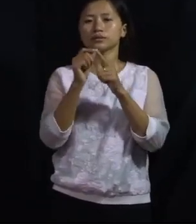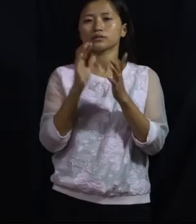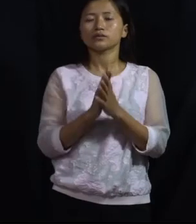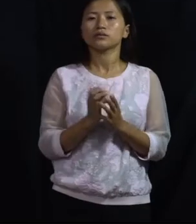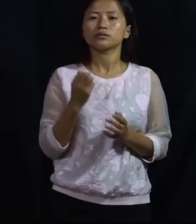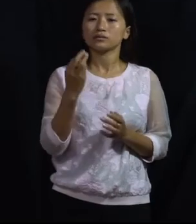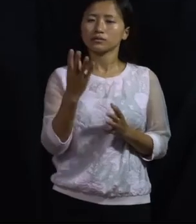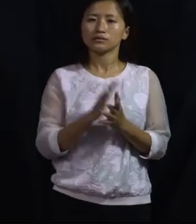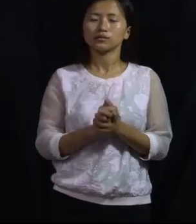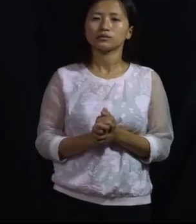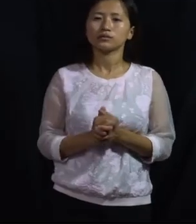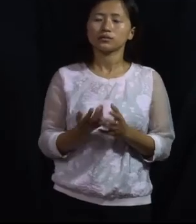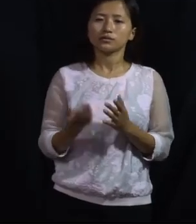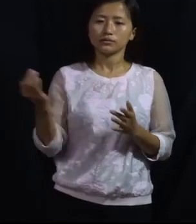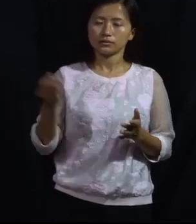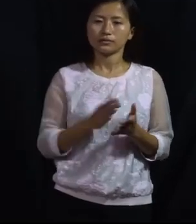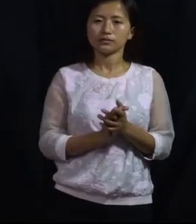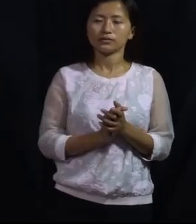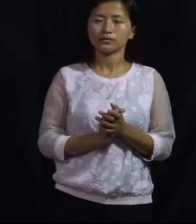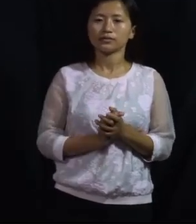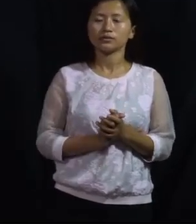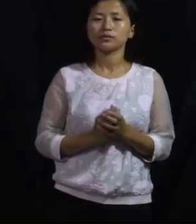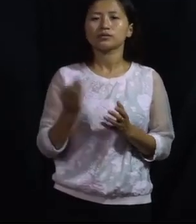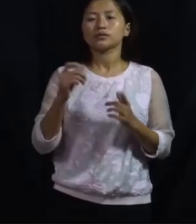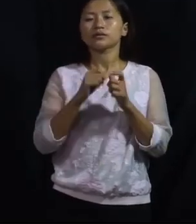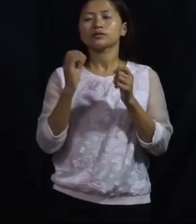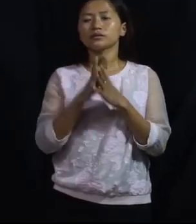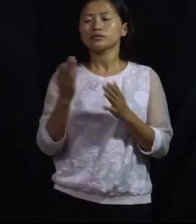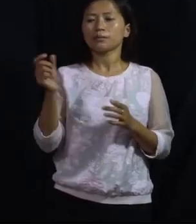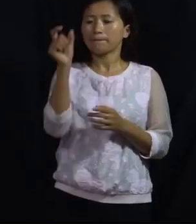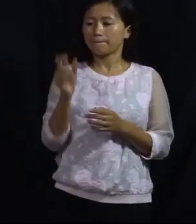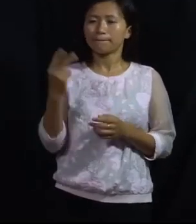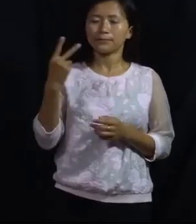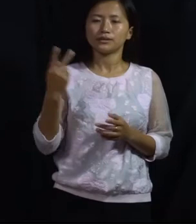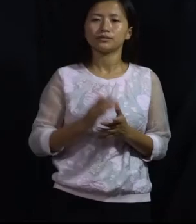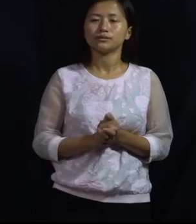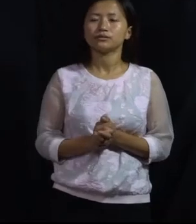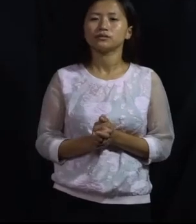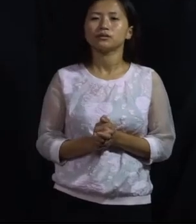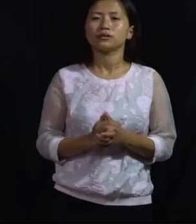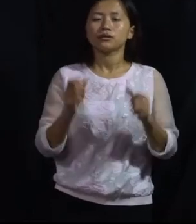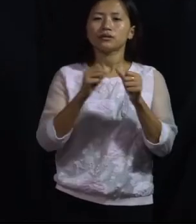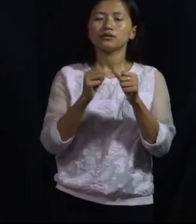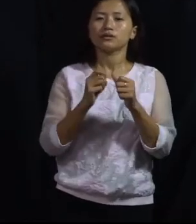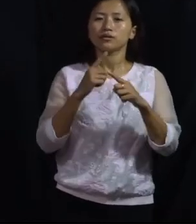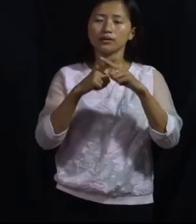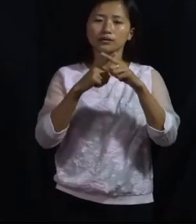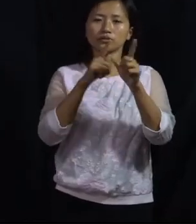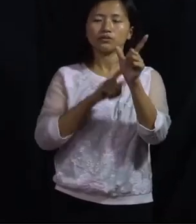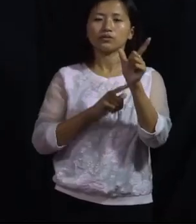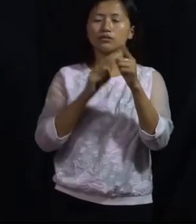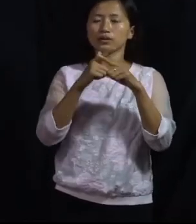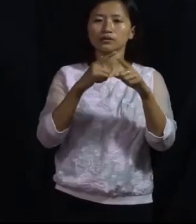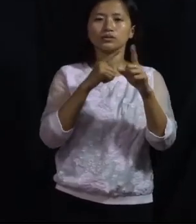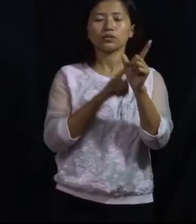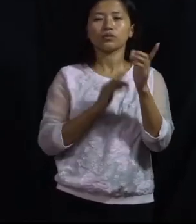already calculated in the new capital, in the capital accounts of a partners. Now it's A, X, Y, and Z